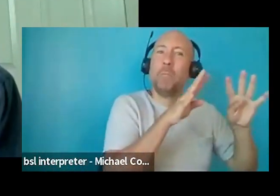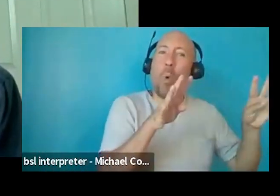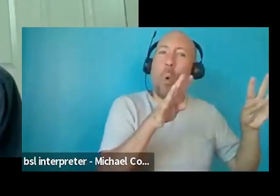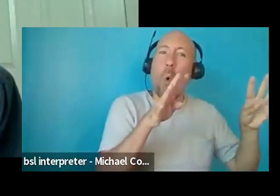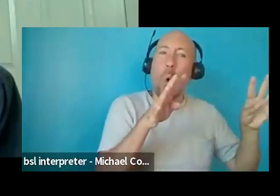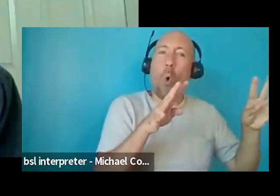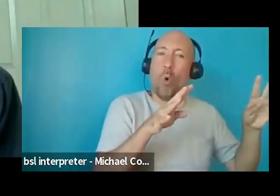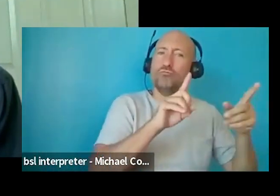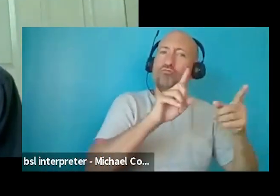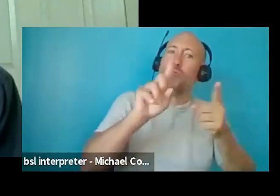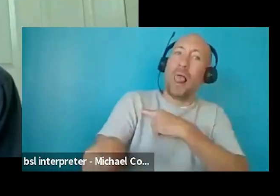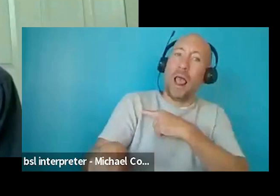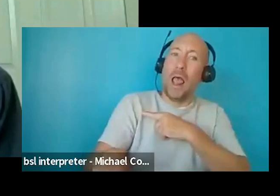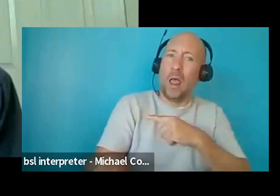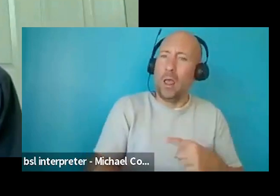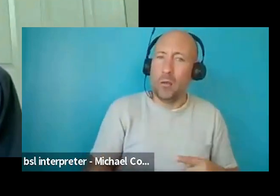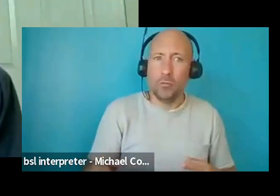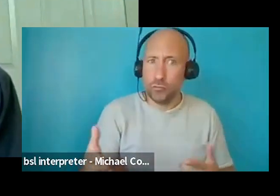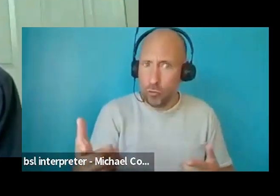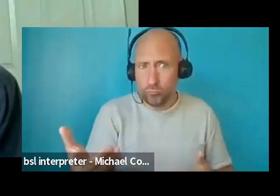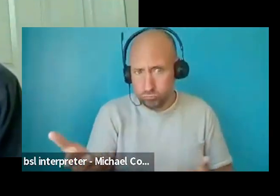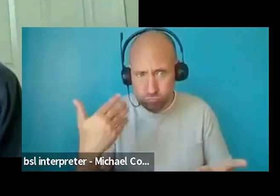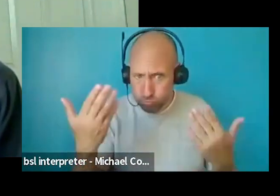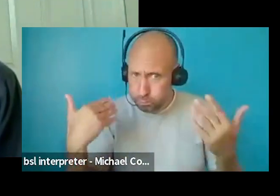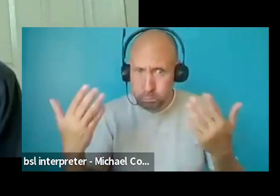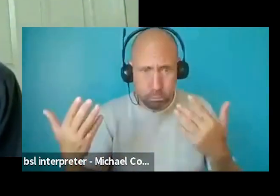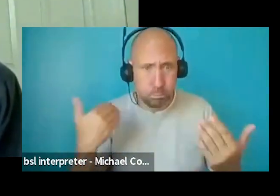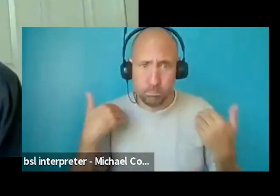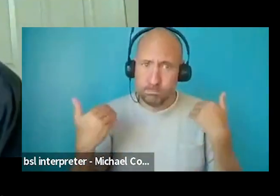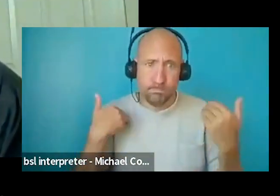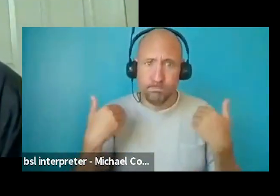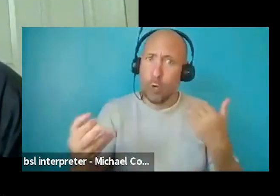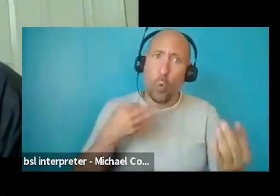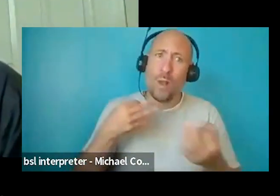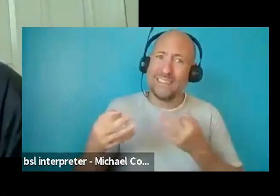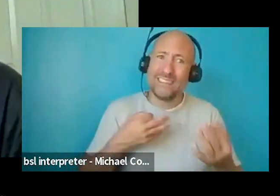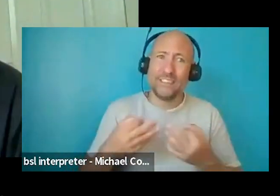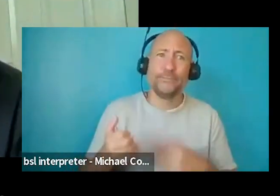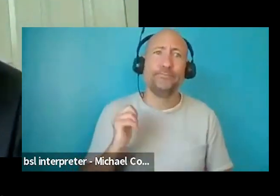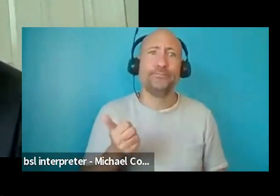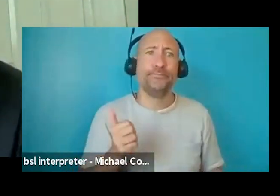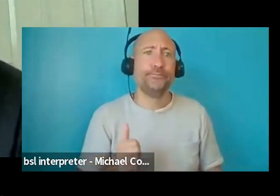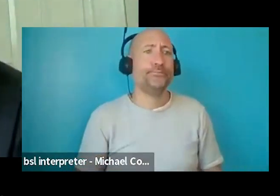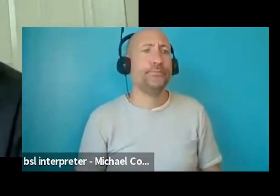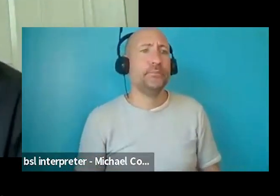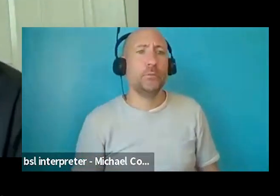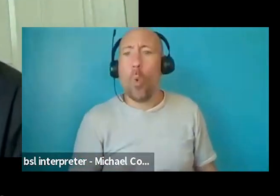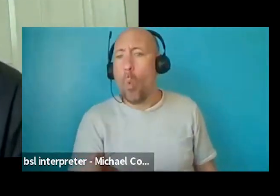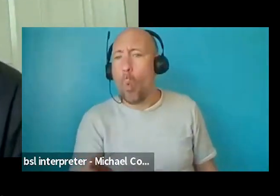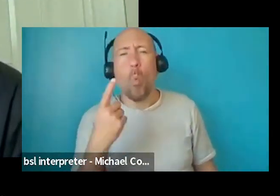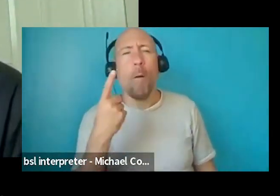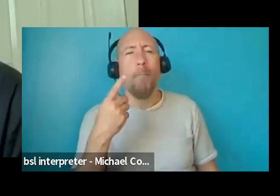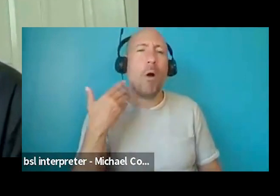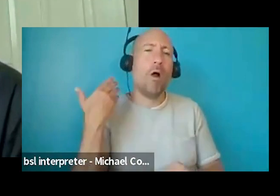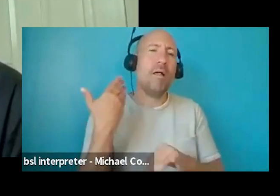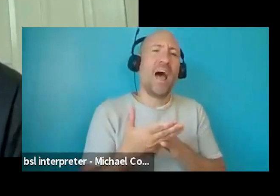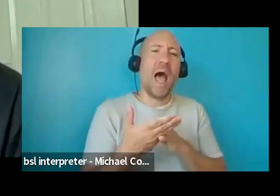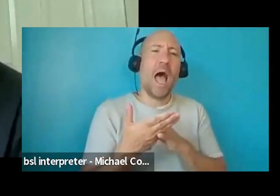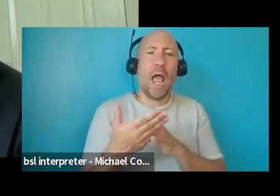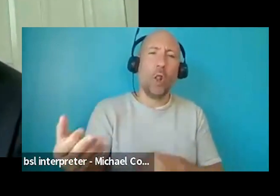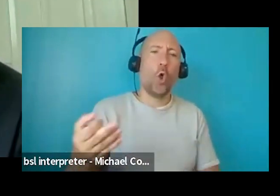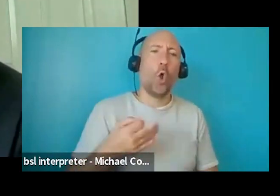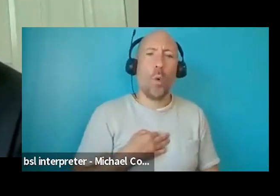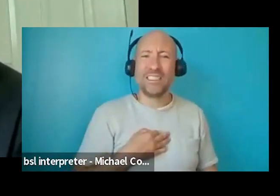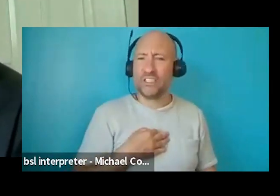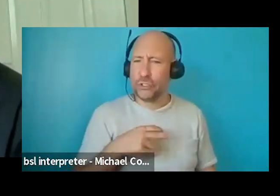yeah, please don't hesitate to get in touch. There's one final question there.